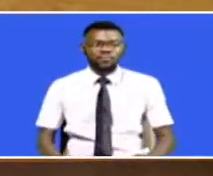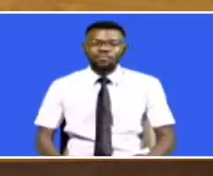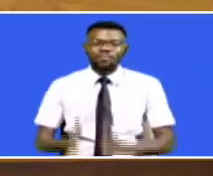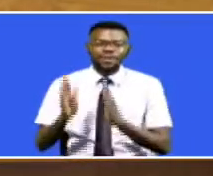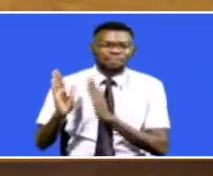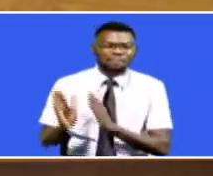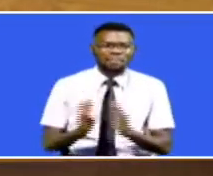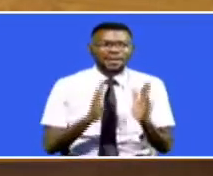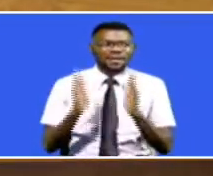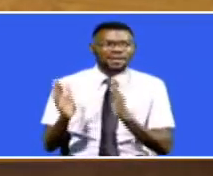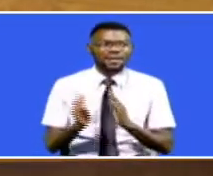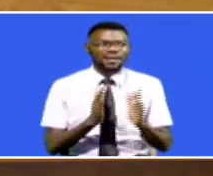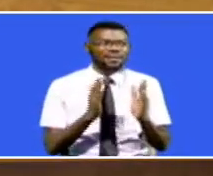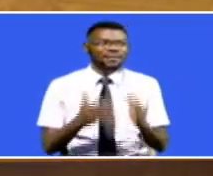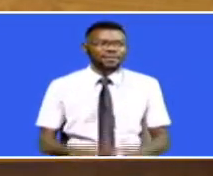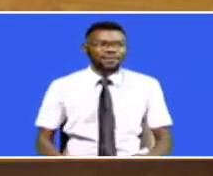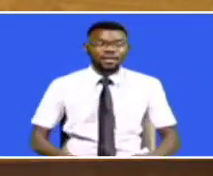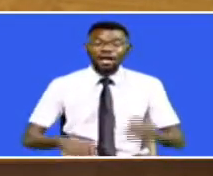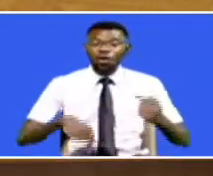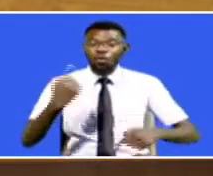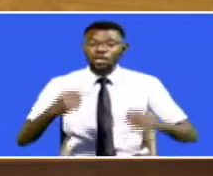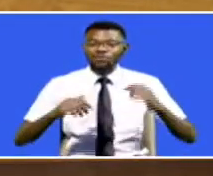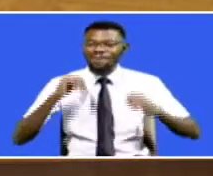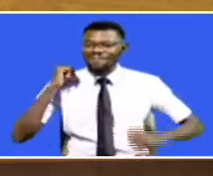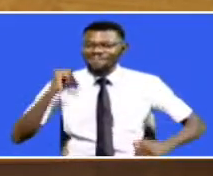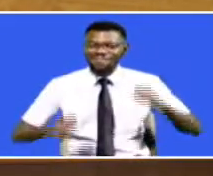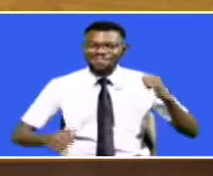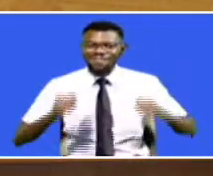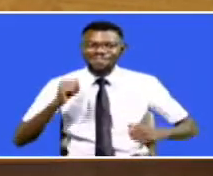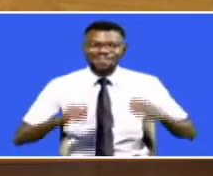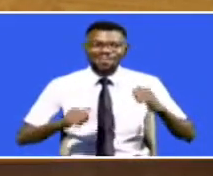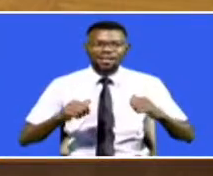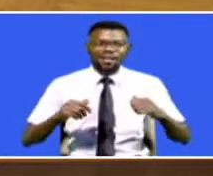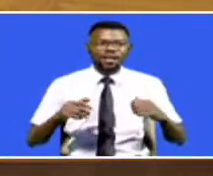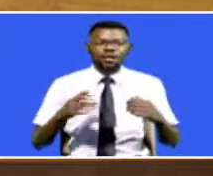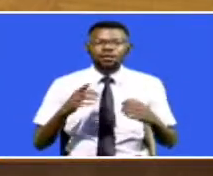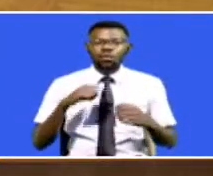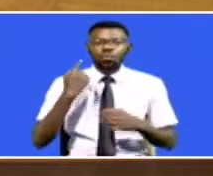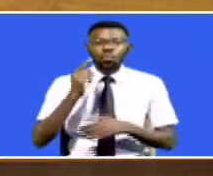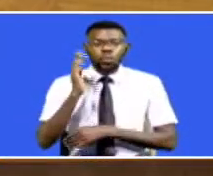Maandalizi ya makala ya pili ya mashindano ya riadha za wanariadha wasiokuwa na uwezo wa